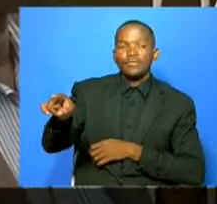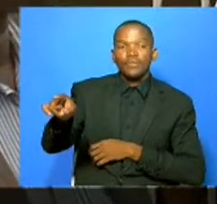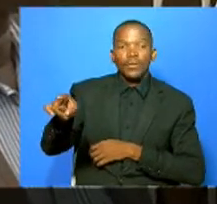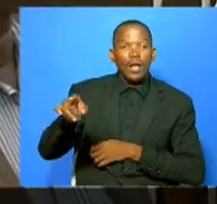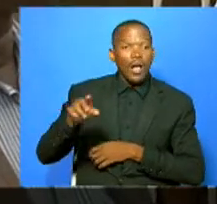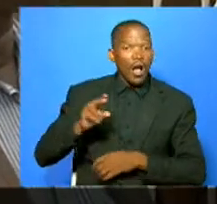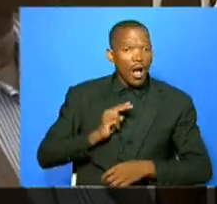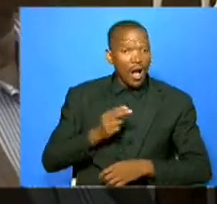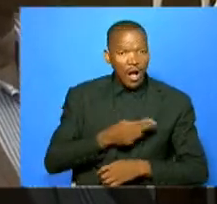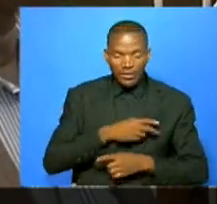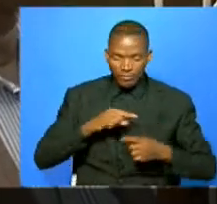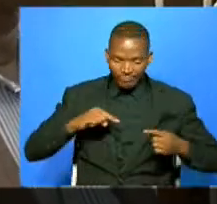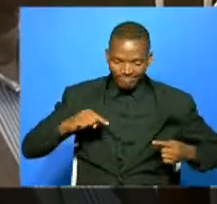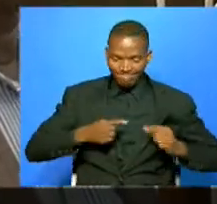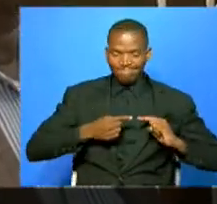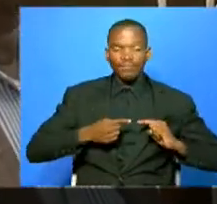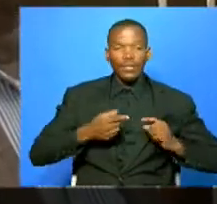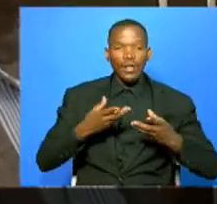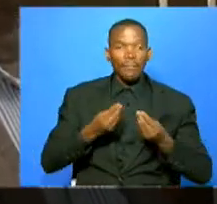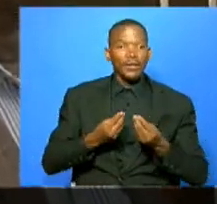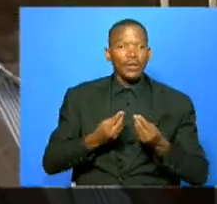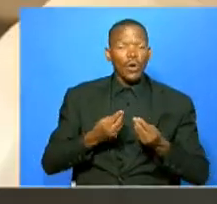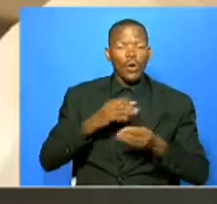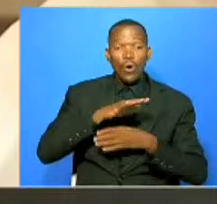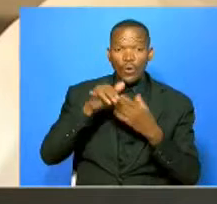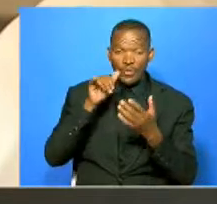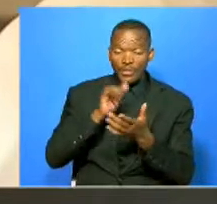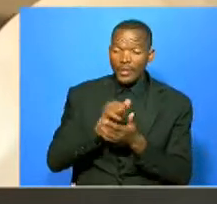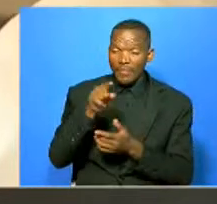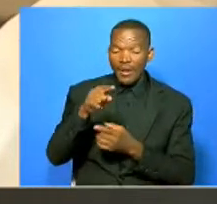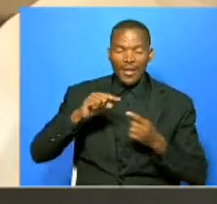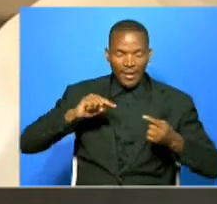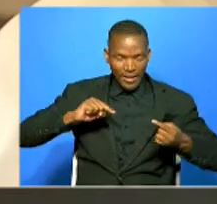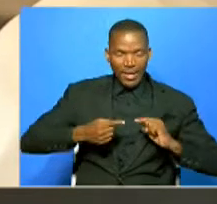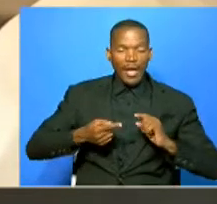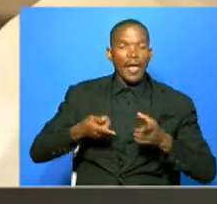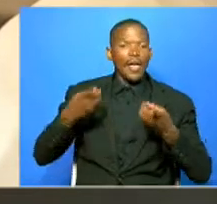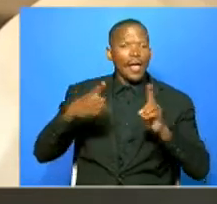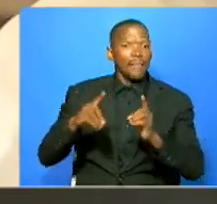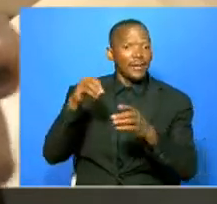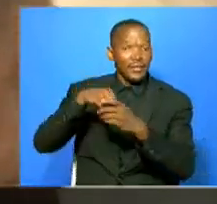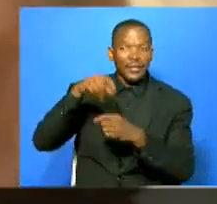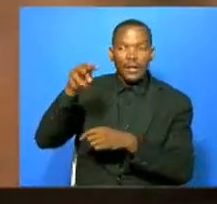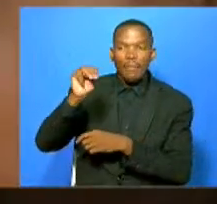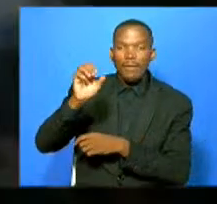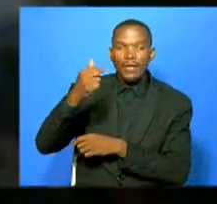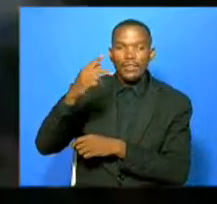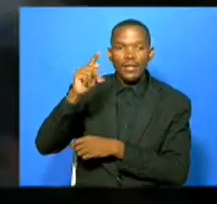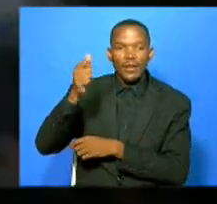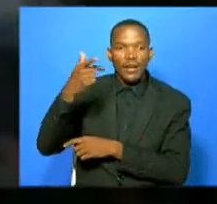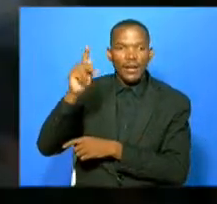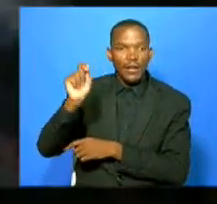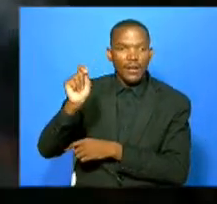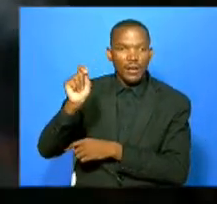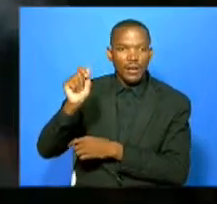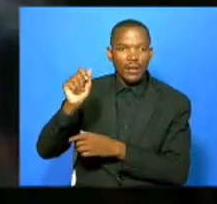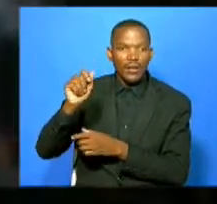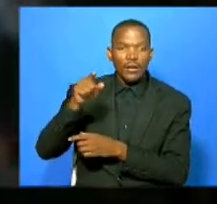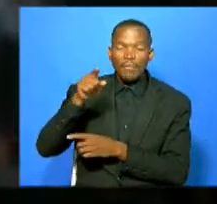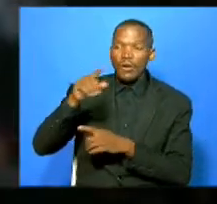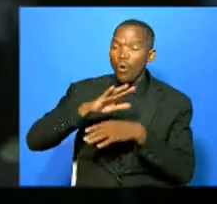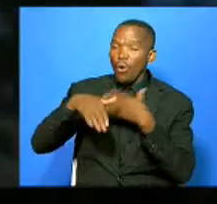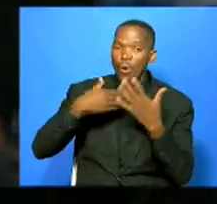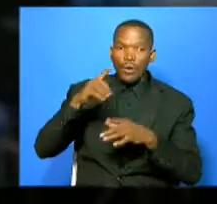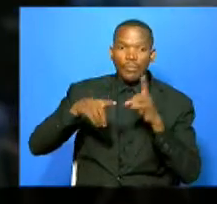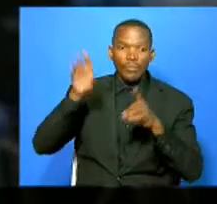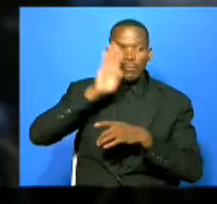Batswana re amegile lerumo le le diragetseng ko ga mmamatakala go bo rogong jo le le thabile motswana